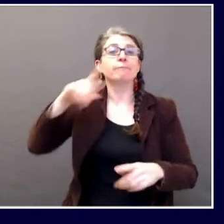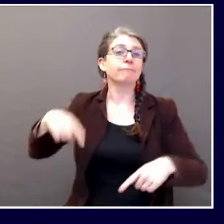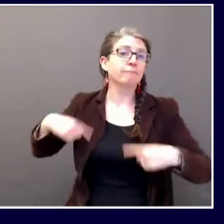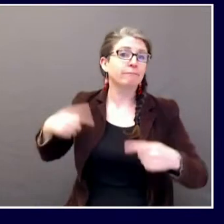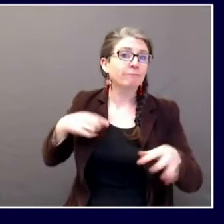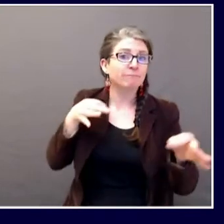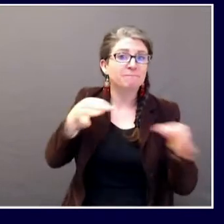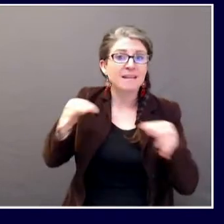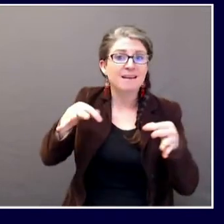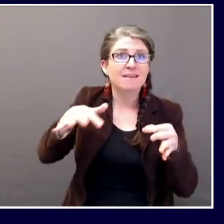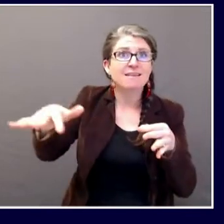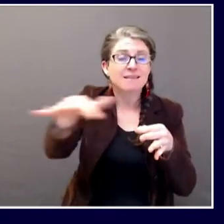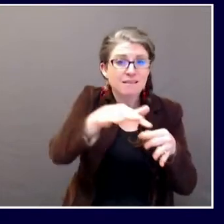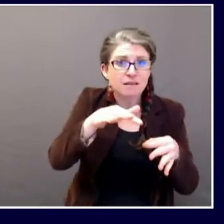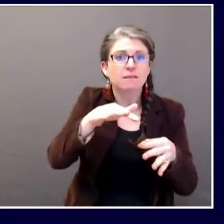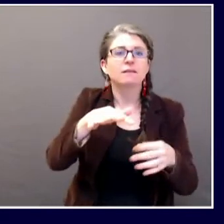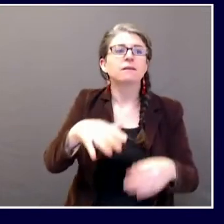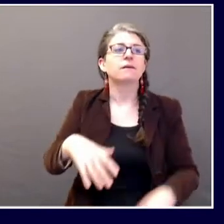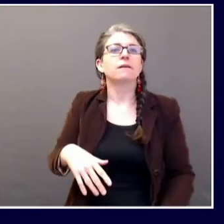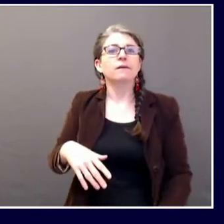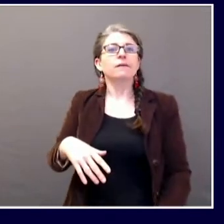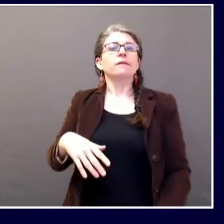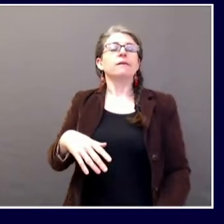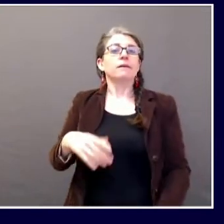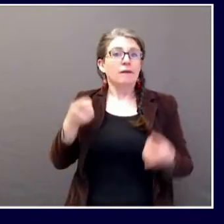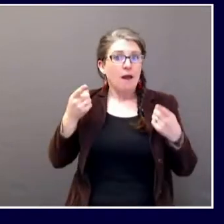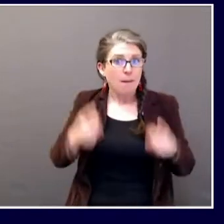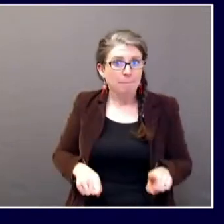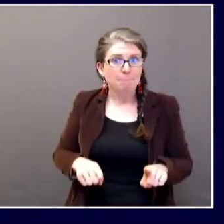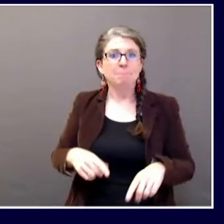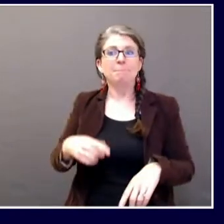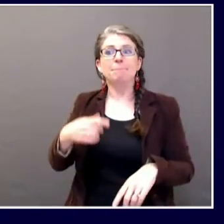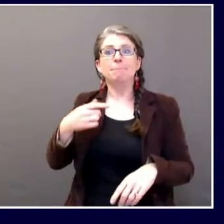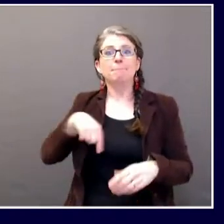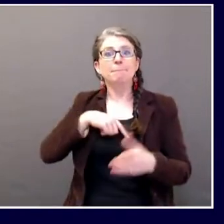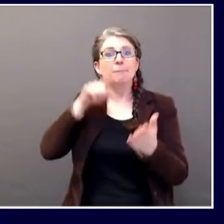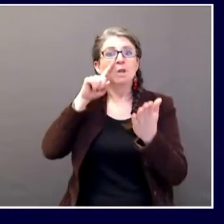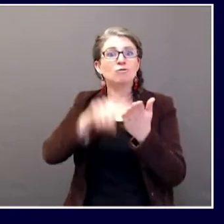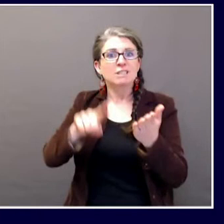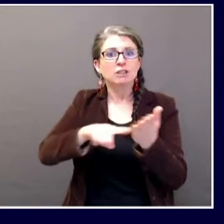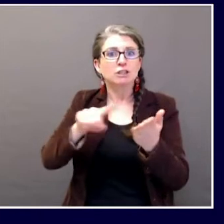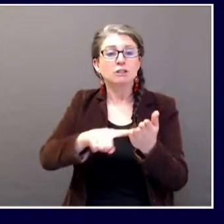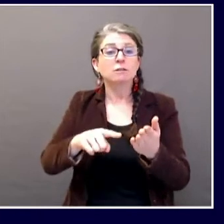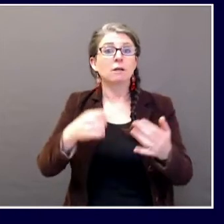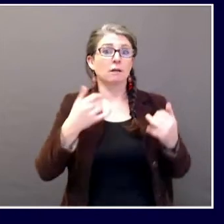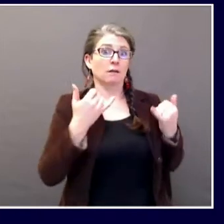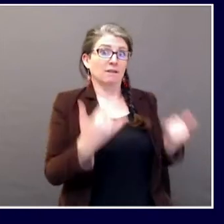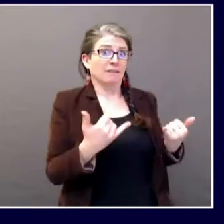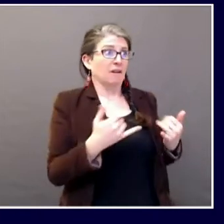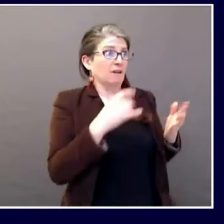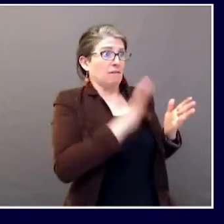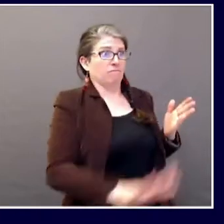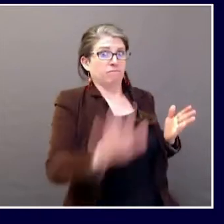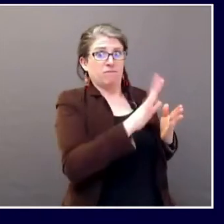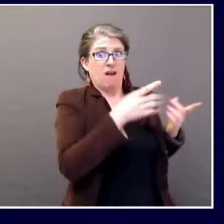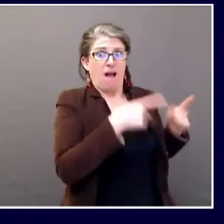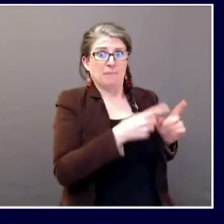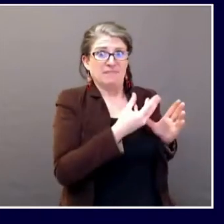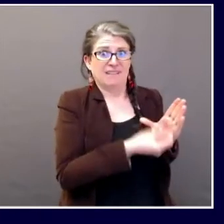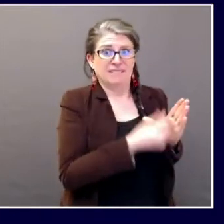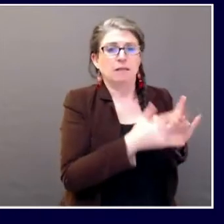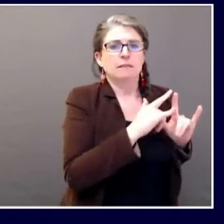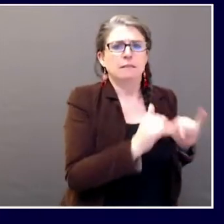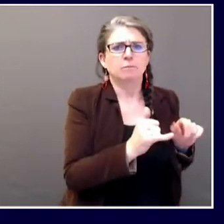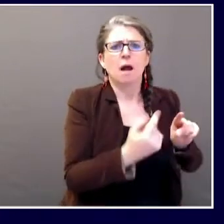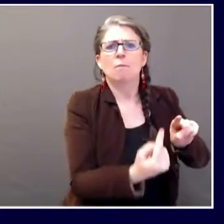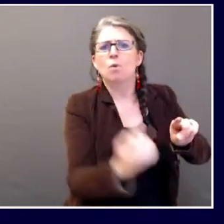both full and accurate, Maine CDC epidemiologists from time to time go into our vital